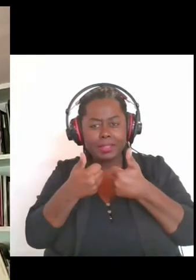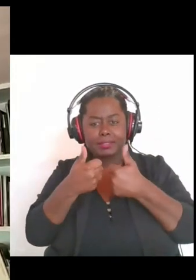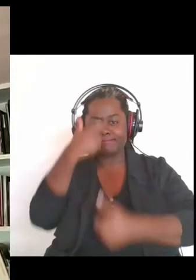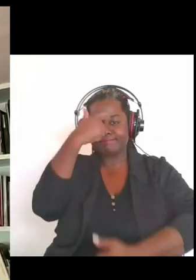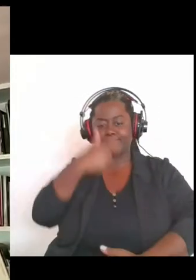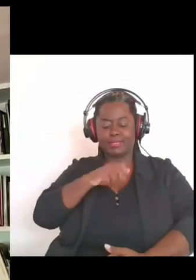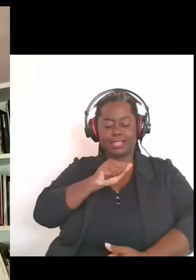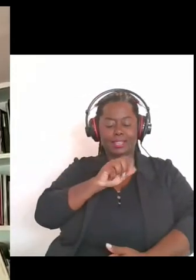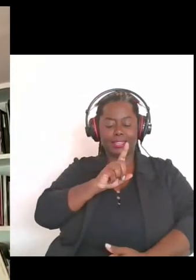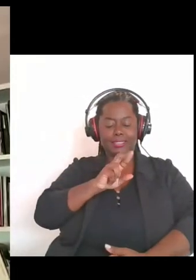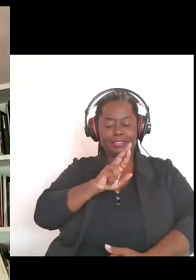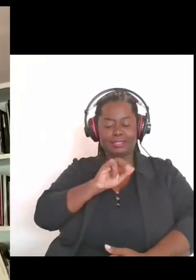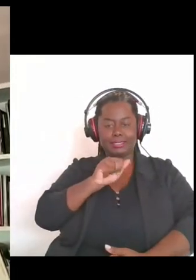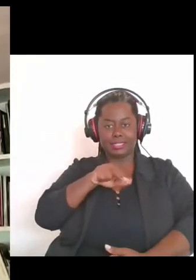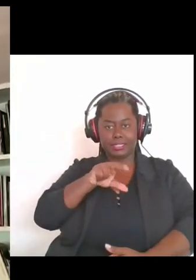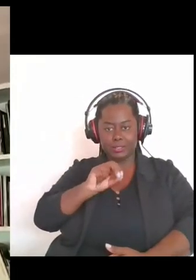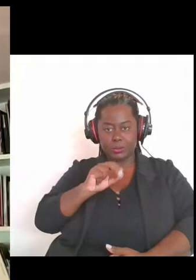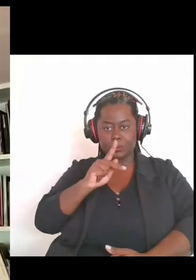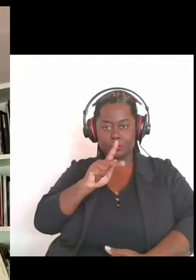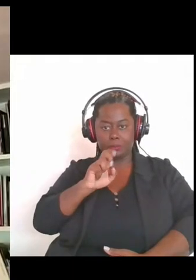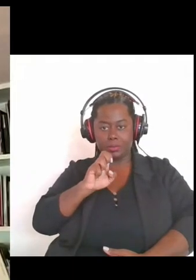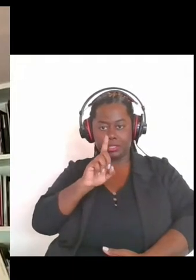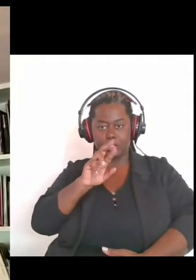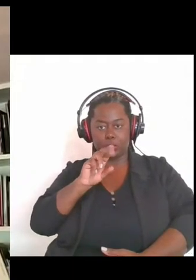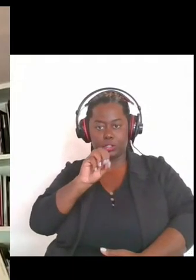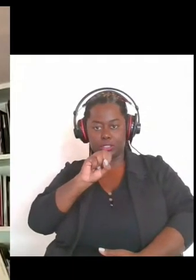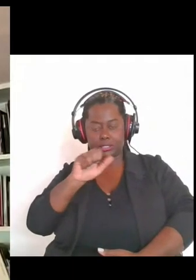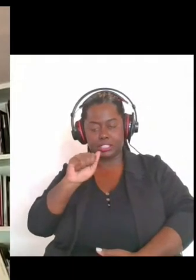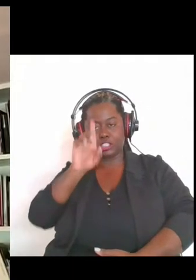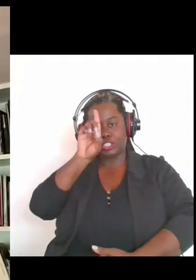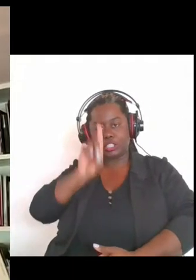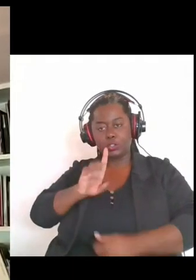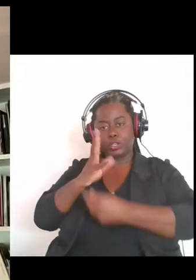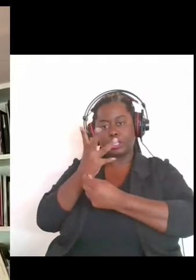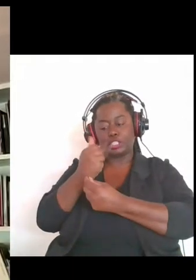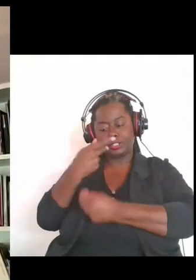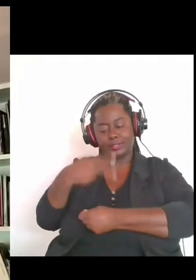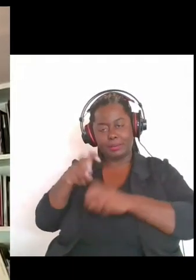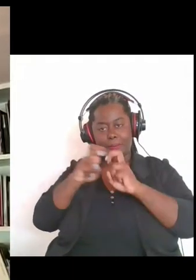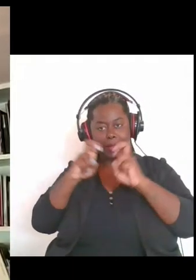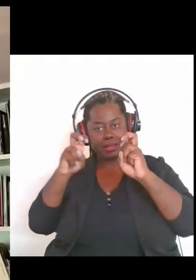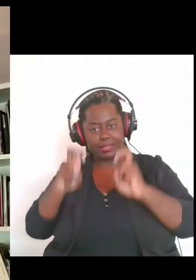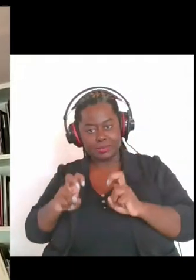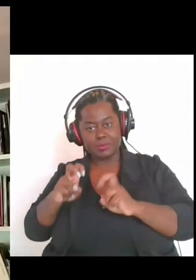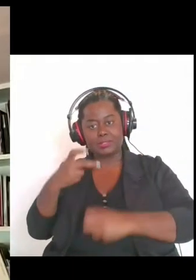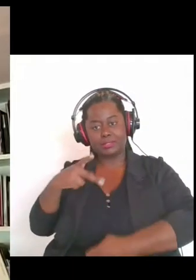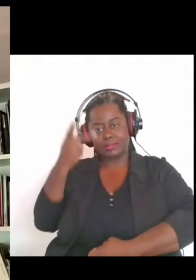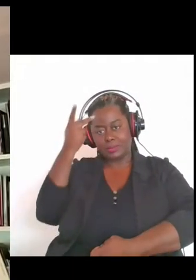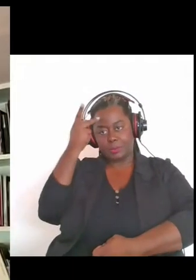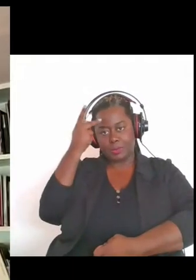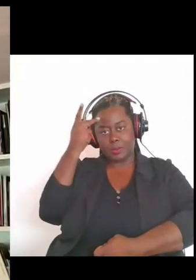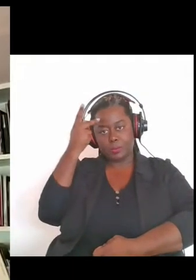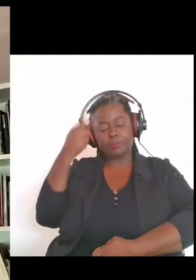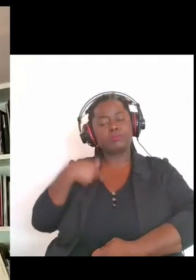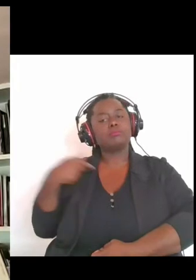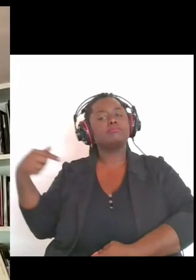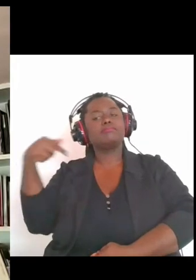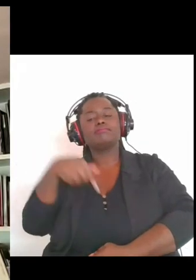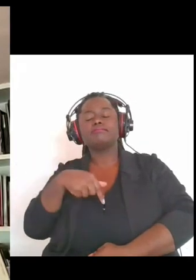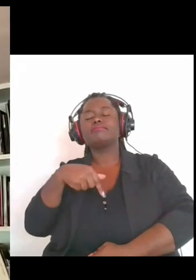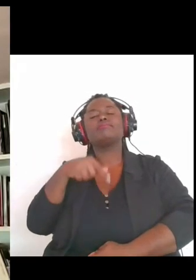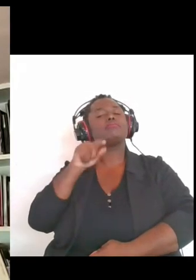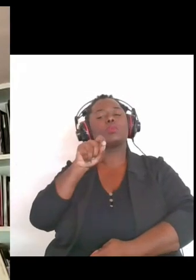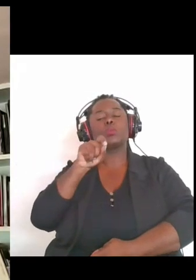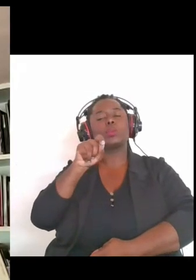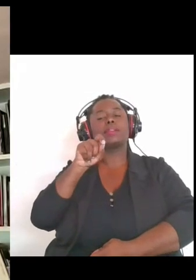my name is Adriano Pedraza the artistic director of mass but the Museum of Art of Sao Paulo asisha tobrien